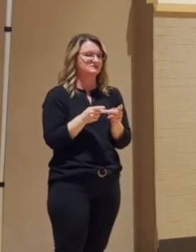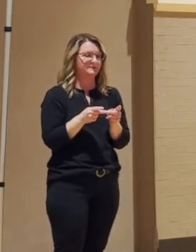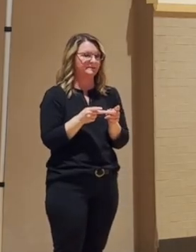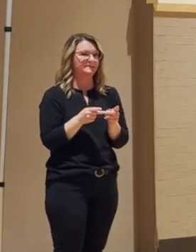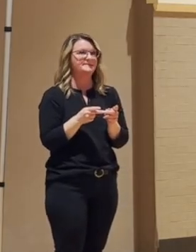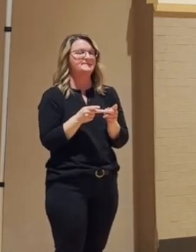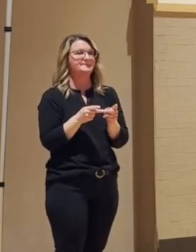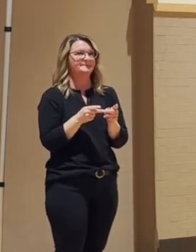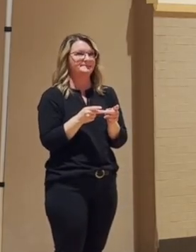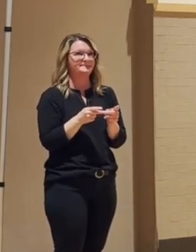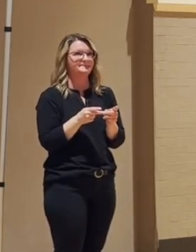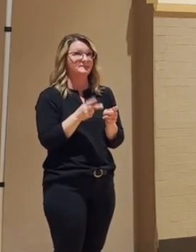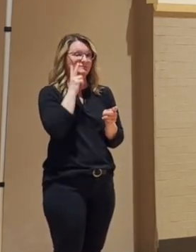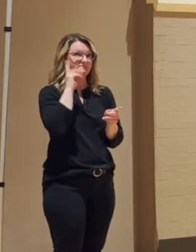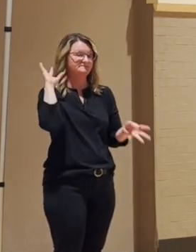here, there's